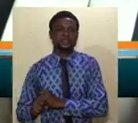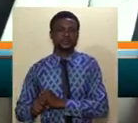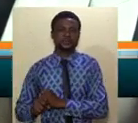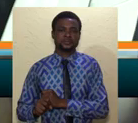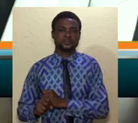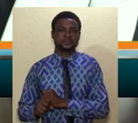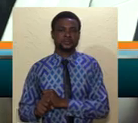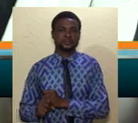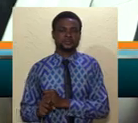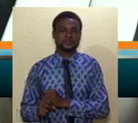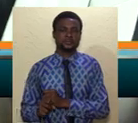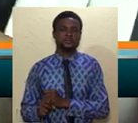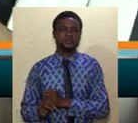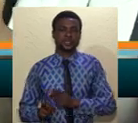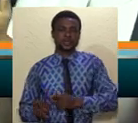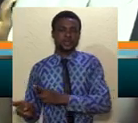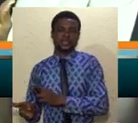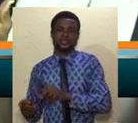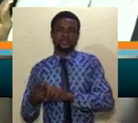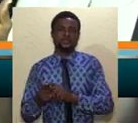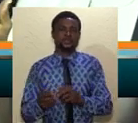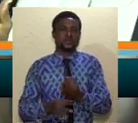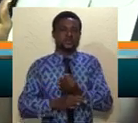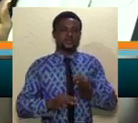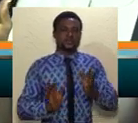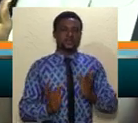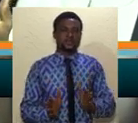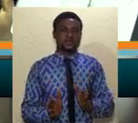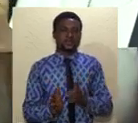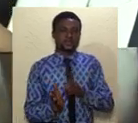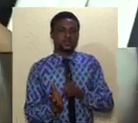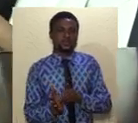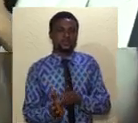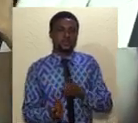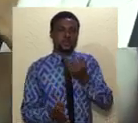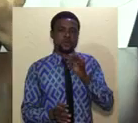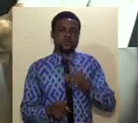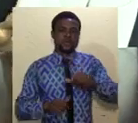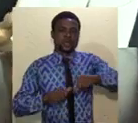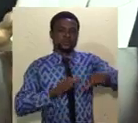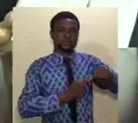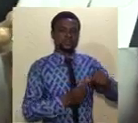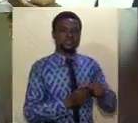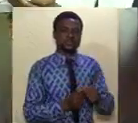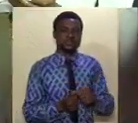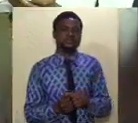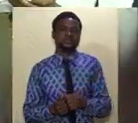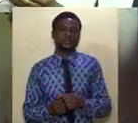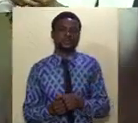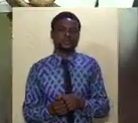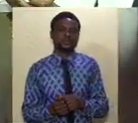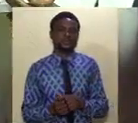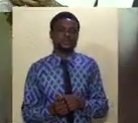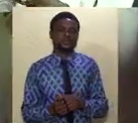harm, right to freedom of association, right to freedom of religion.